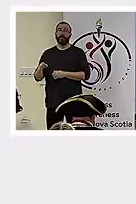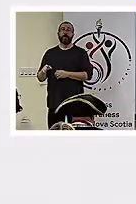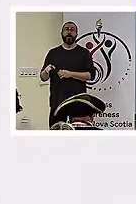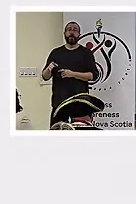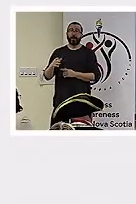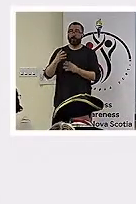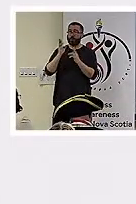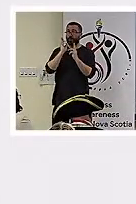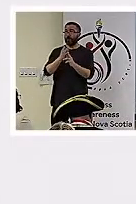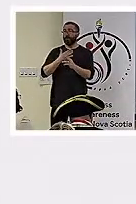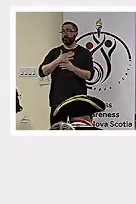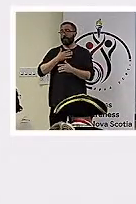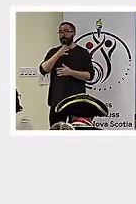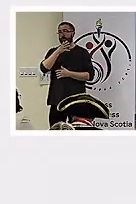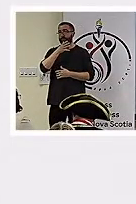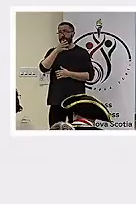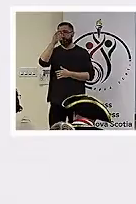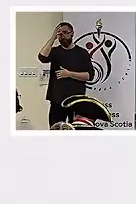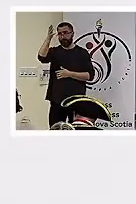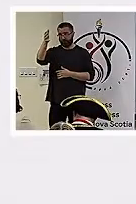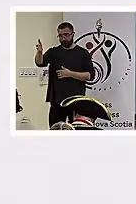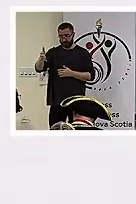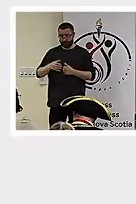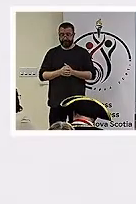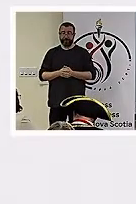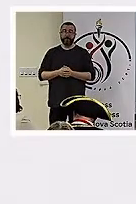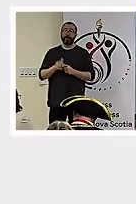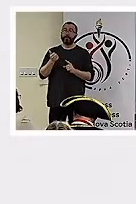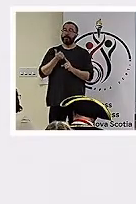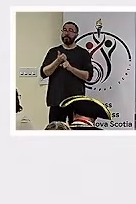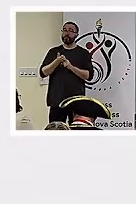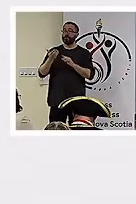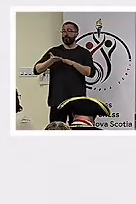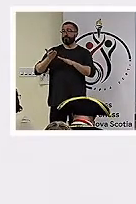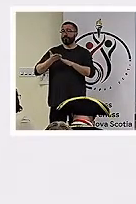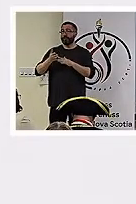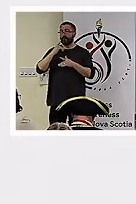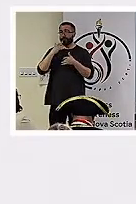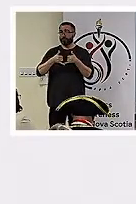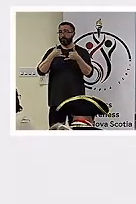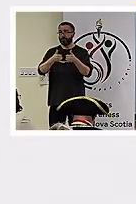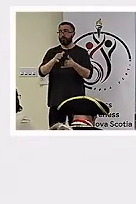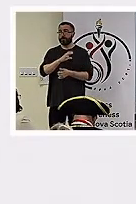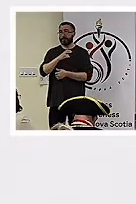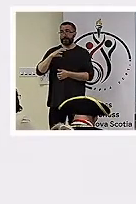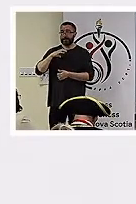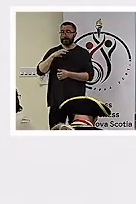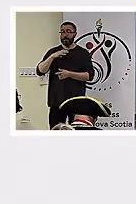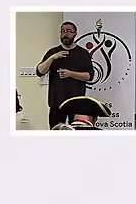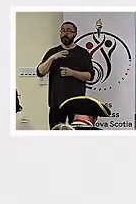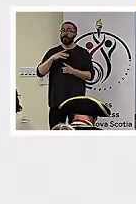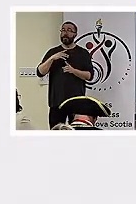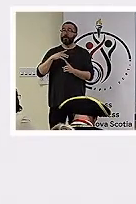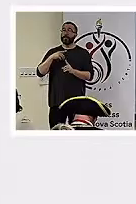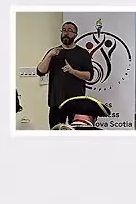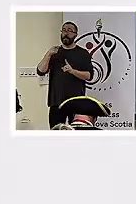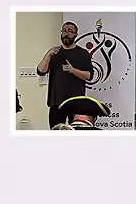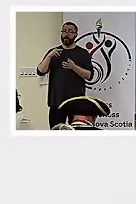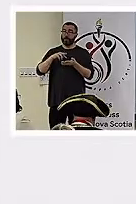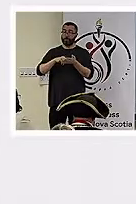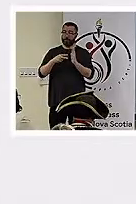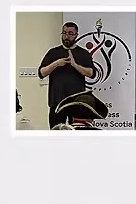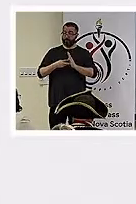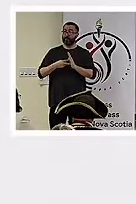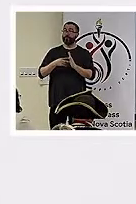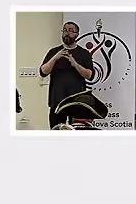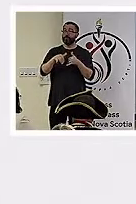my grandfather, Mr. Melbourne Hebb, a former chair of the awards committee. The spirit of the award remains unchanged.